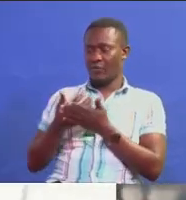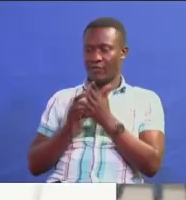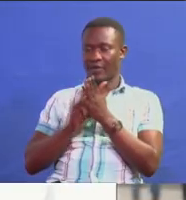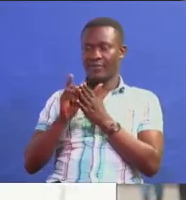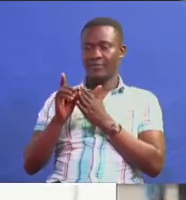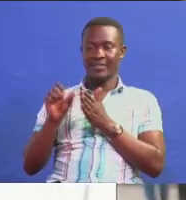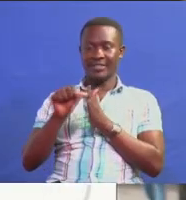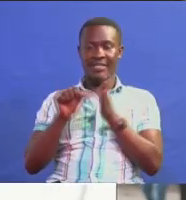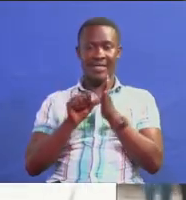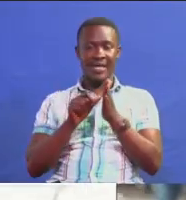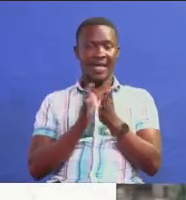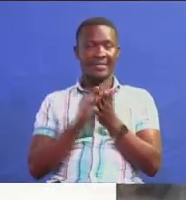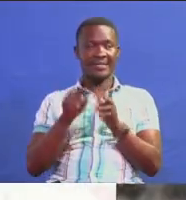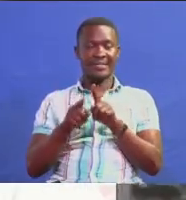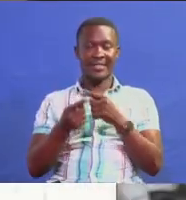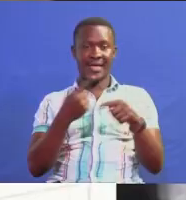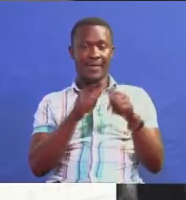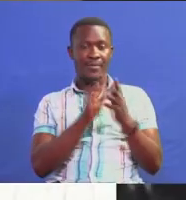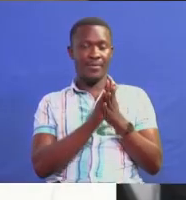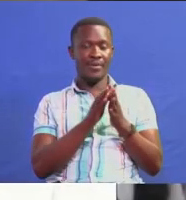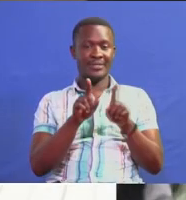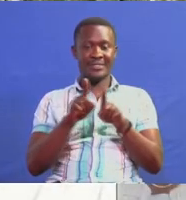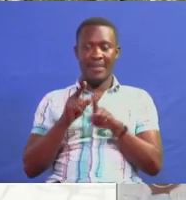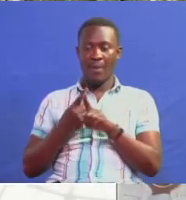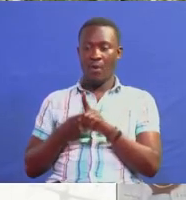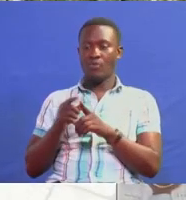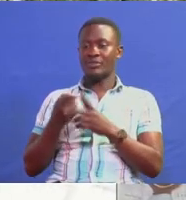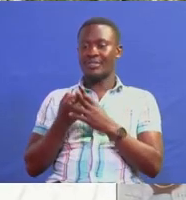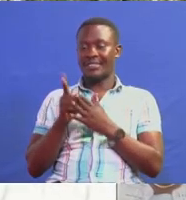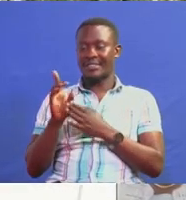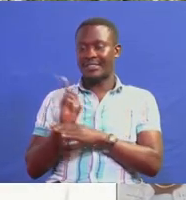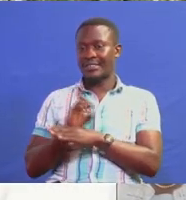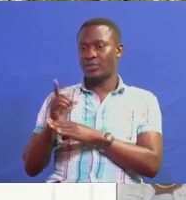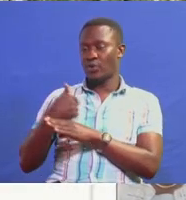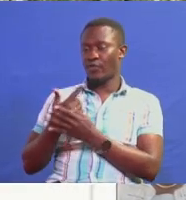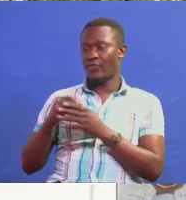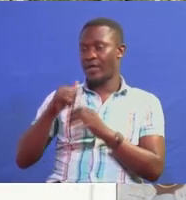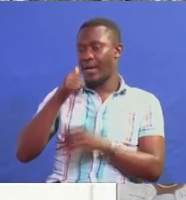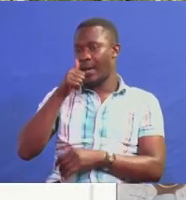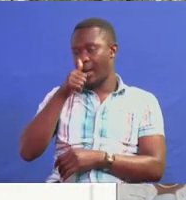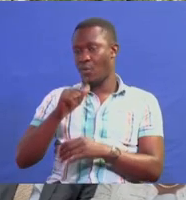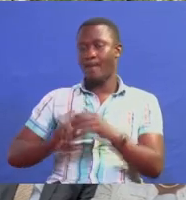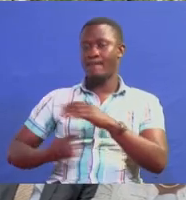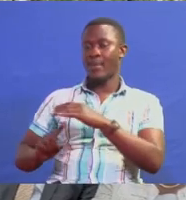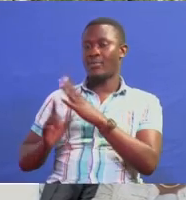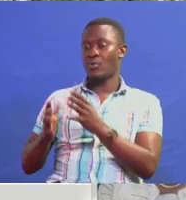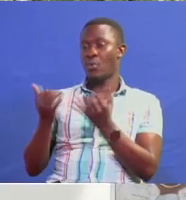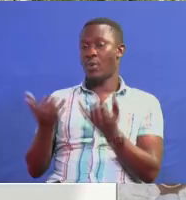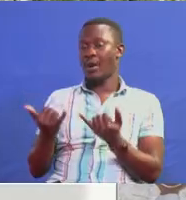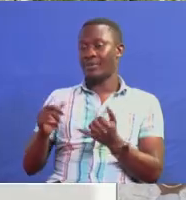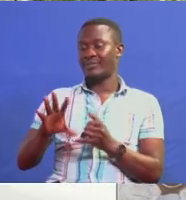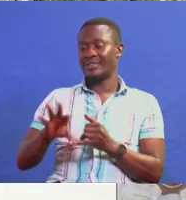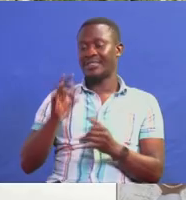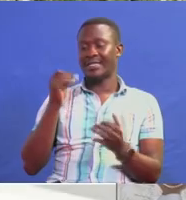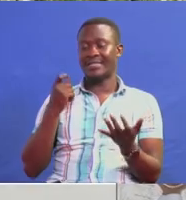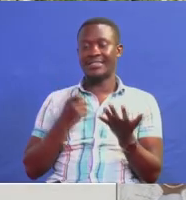agenda, and it also comes in line with the start of duties by the new cabinet secretaries who are currently taking